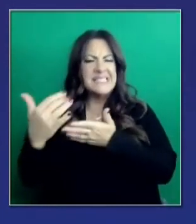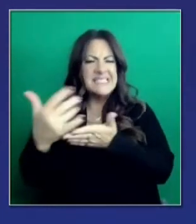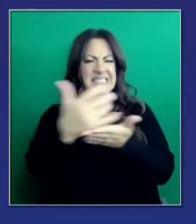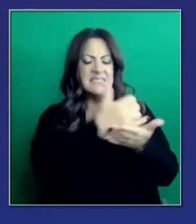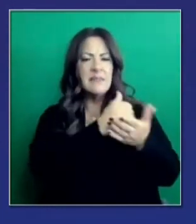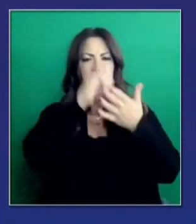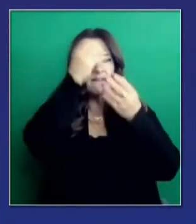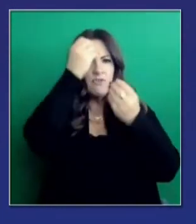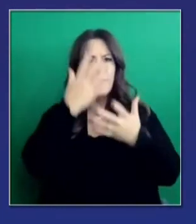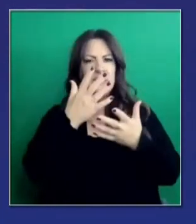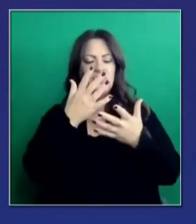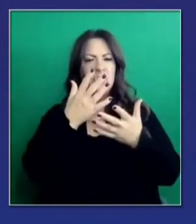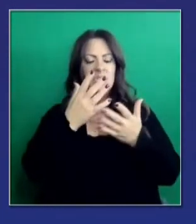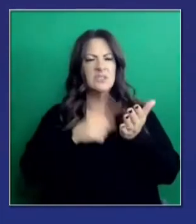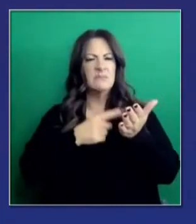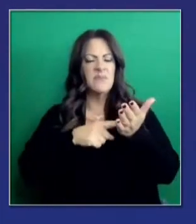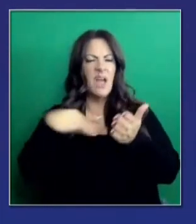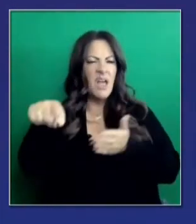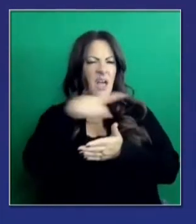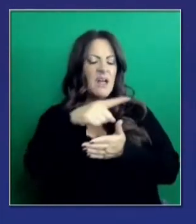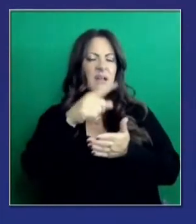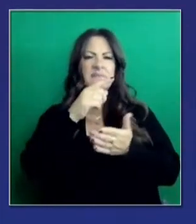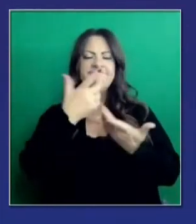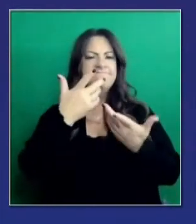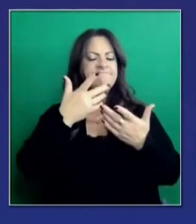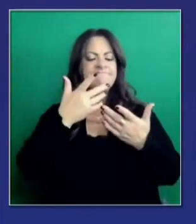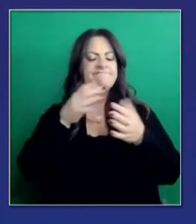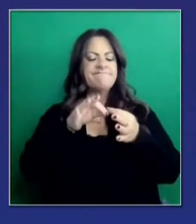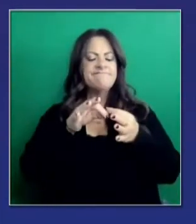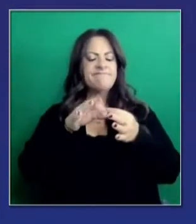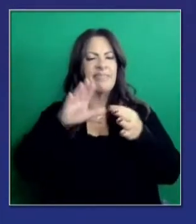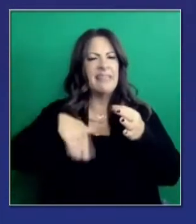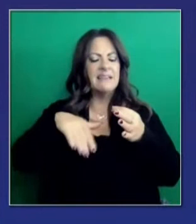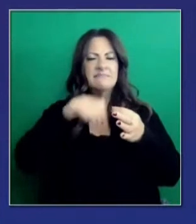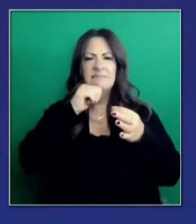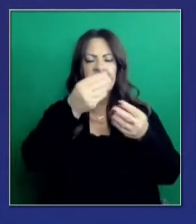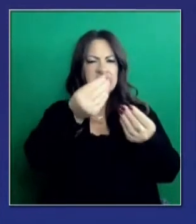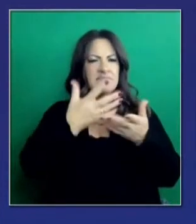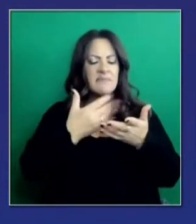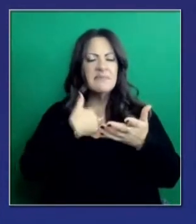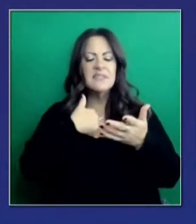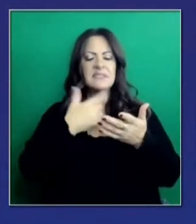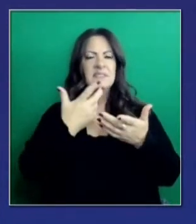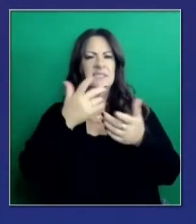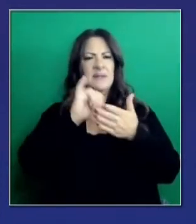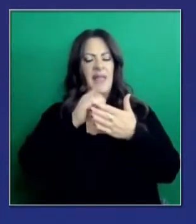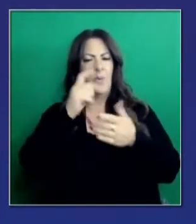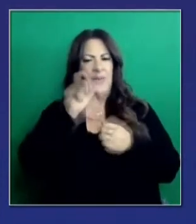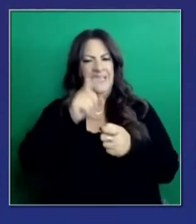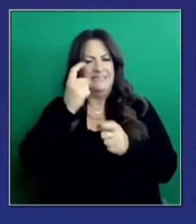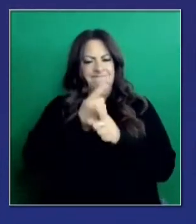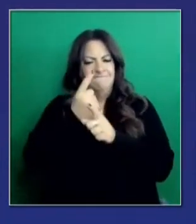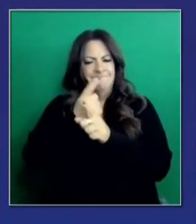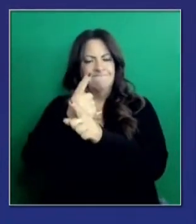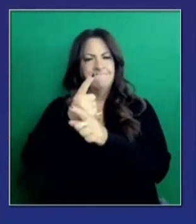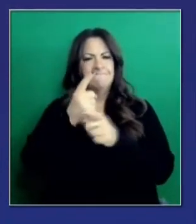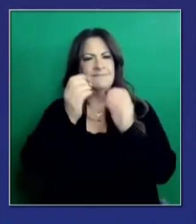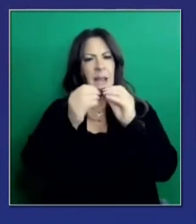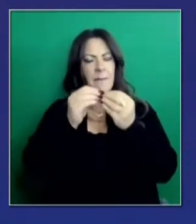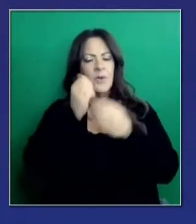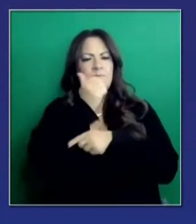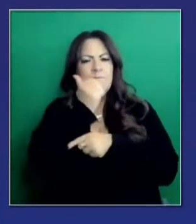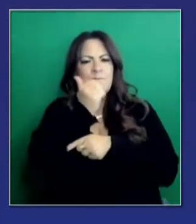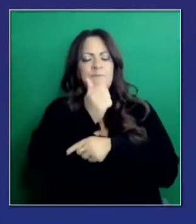that's led to some data that's provided nationally that did not represent the data that we have internally, meaning we're a number of